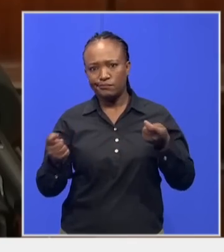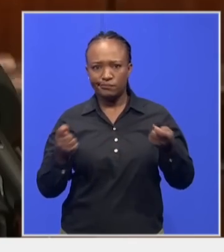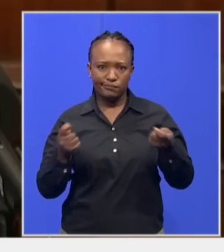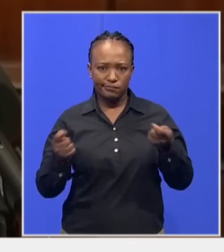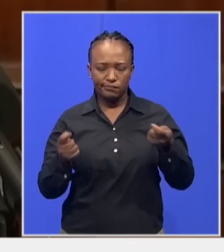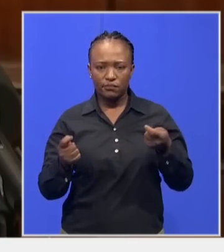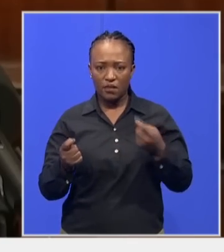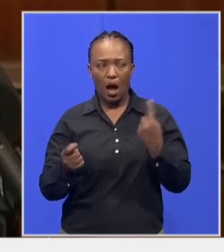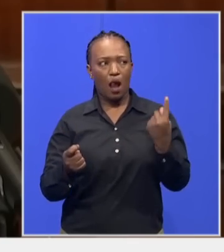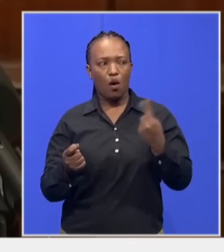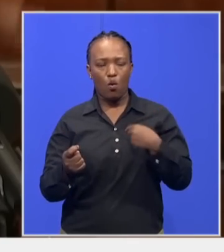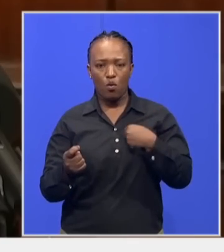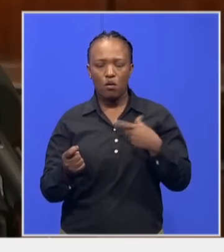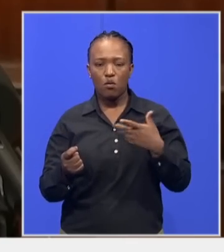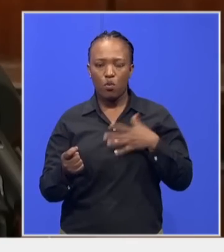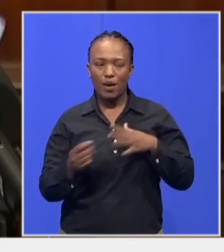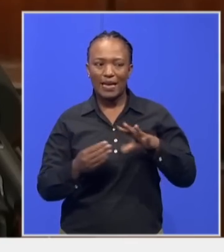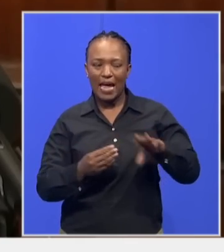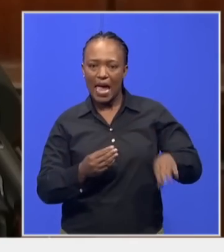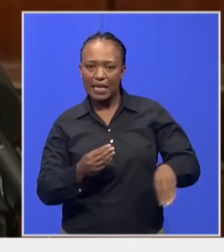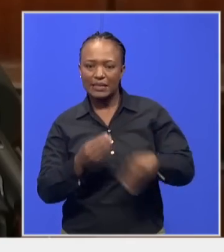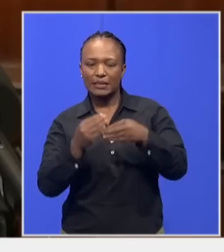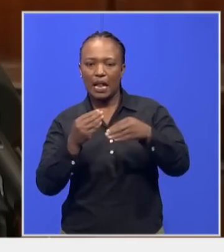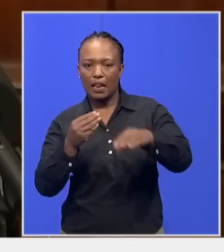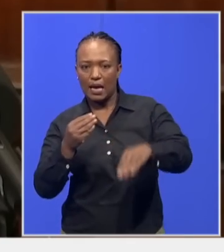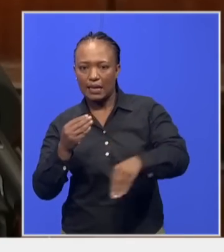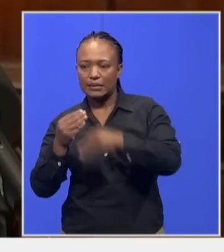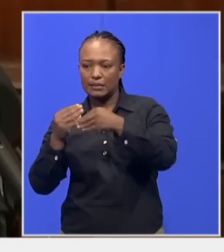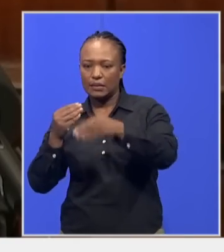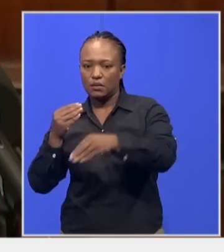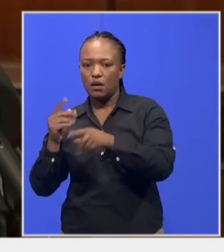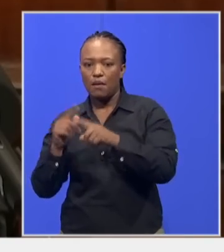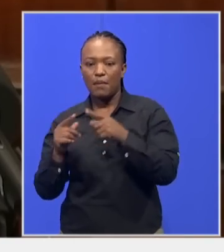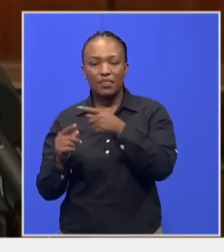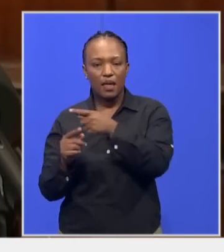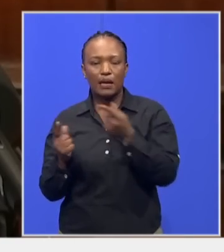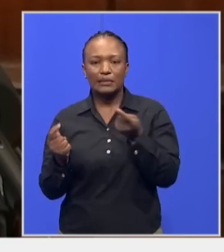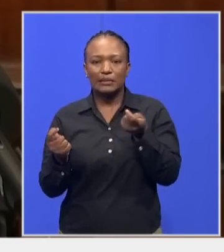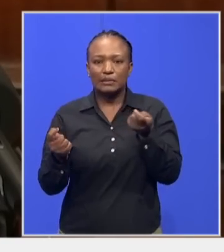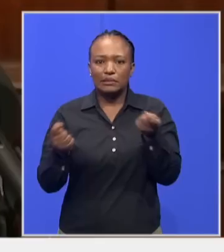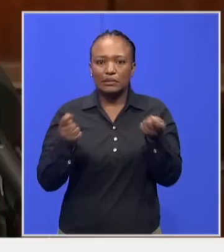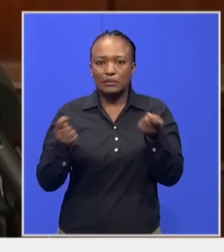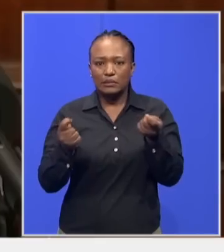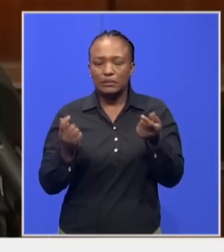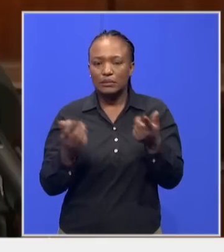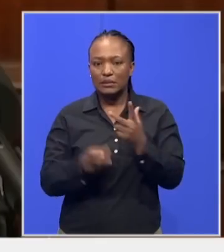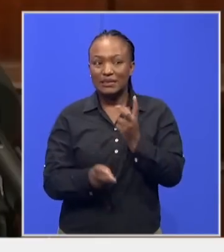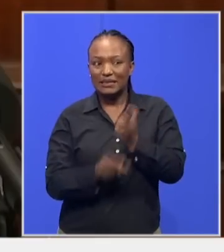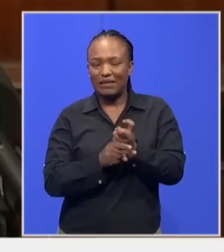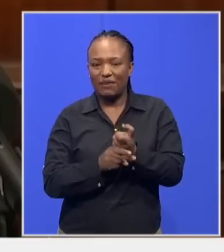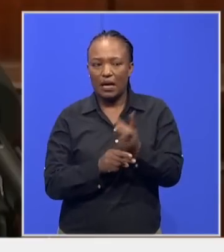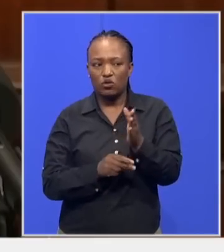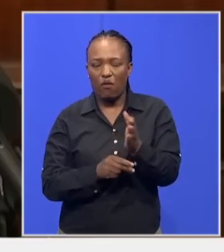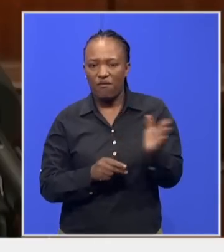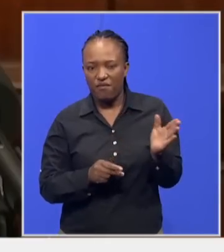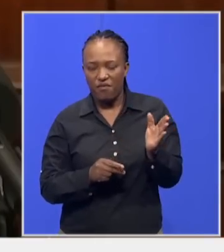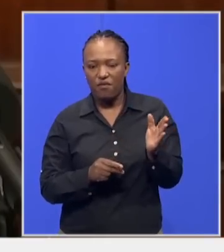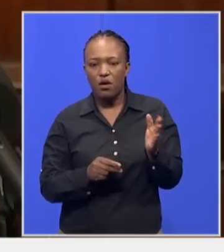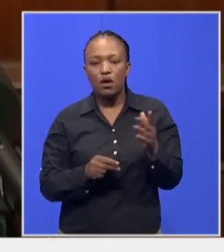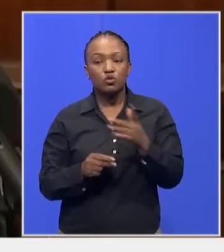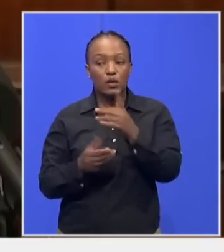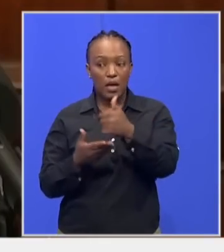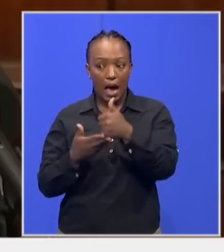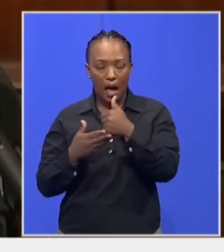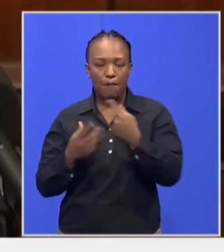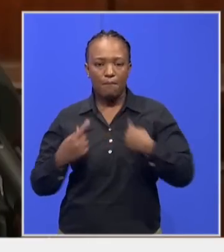introducing additional generation capacity, but they are a dominant player, and therefore they are indispensable. They must help us to carry the country